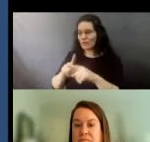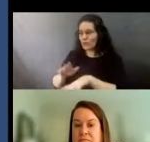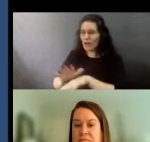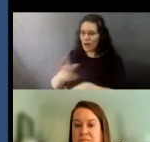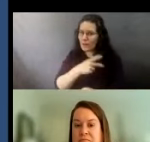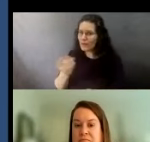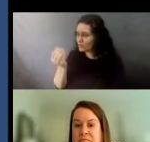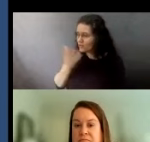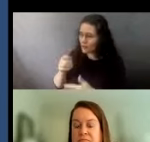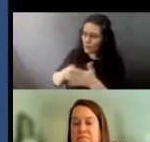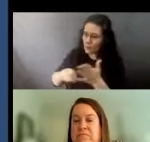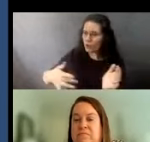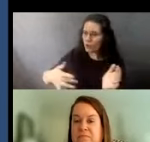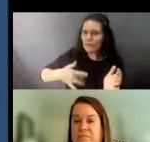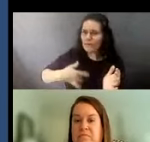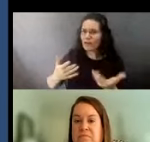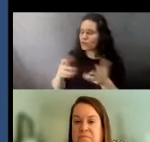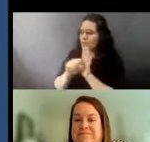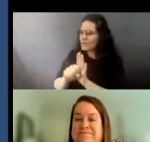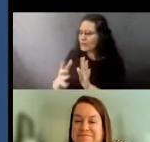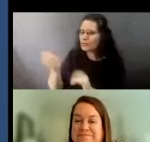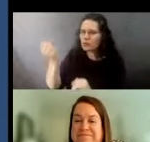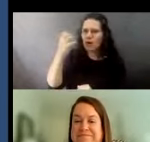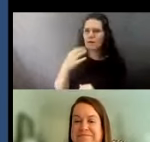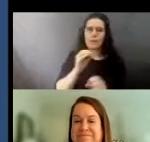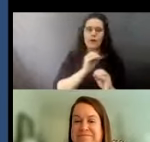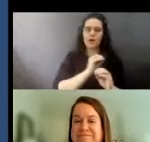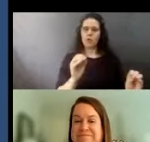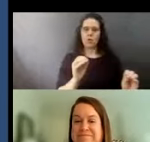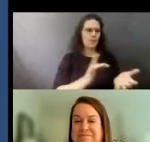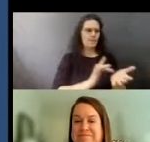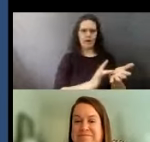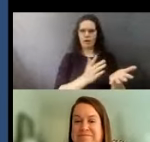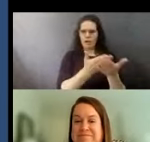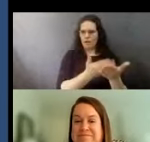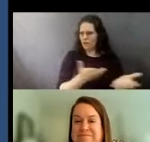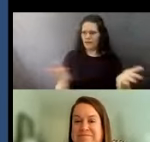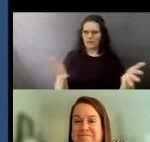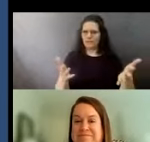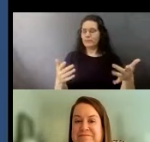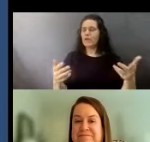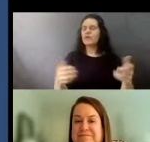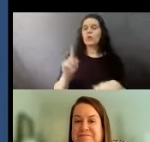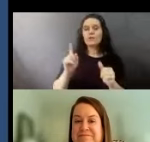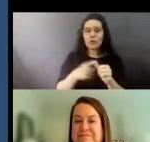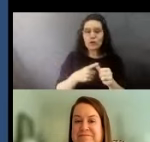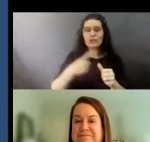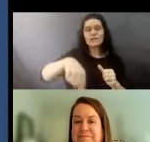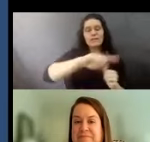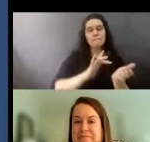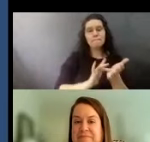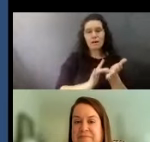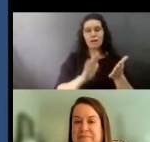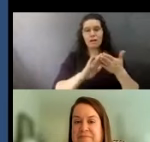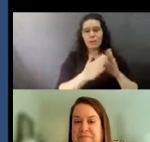getting physicians to believe their patients and believe that this is real, and then work on things that they may not be